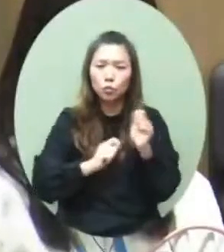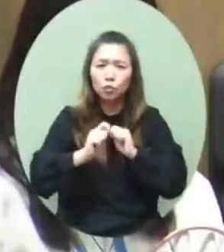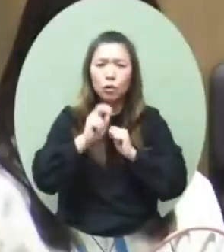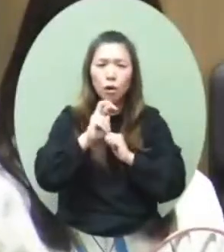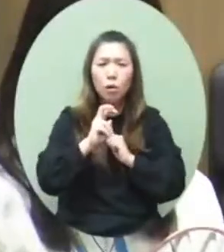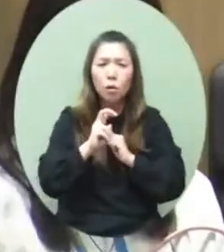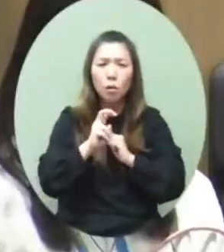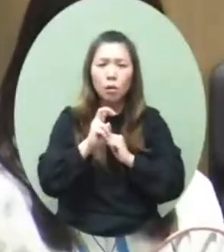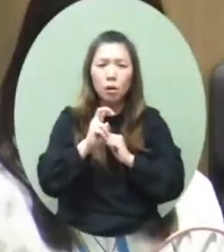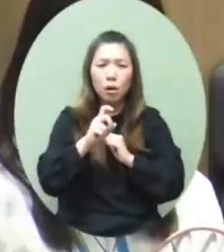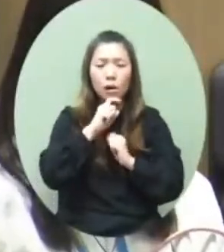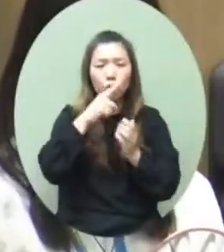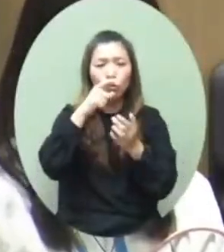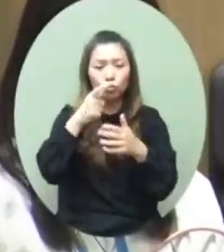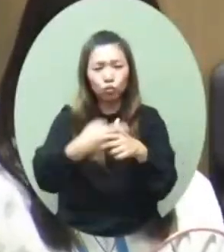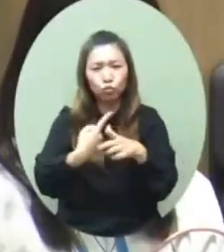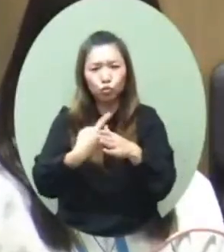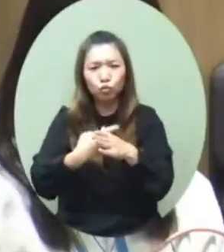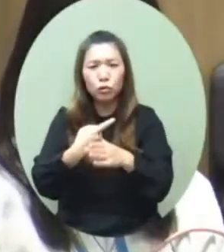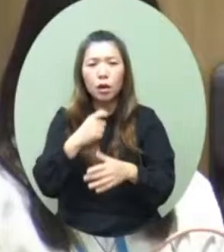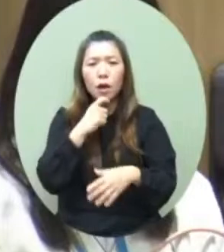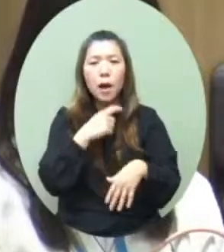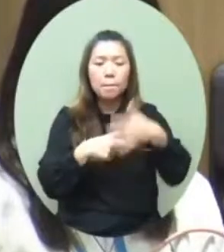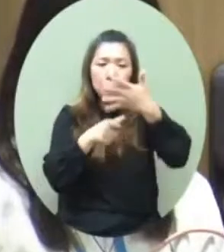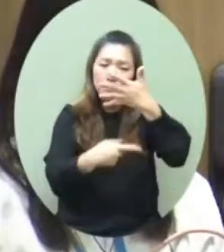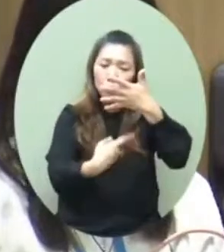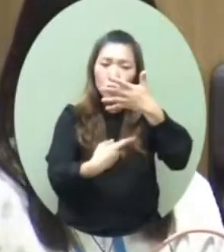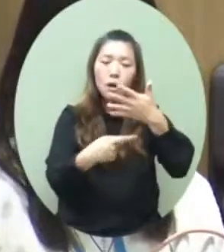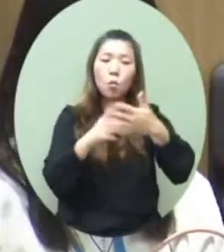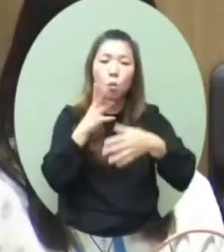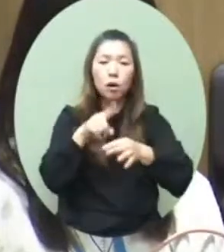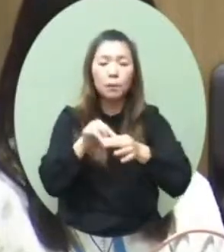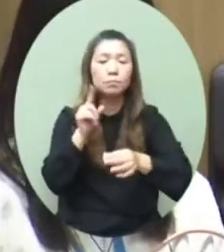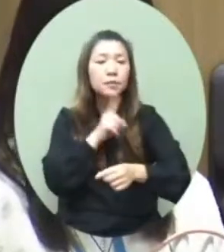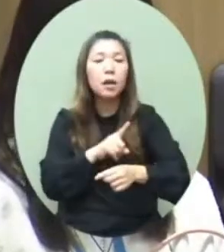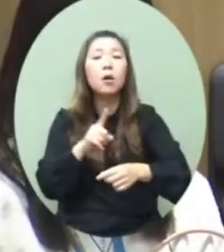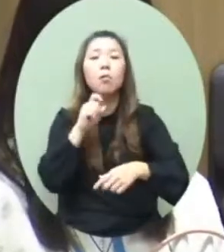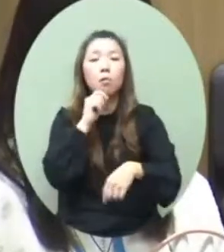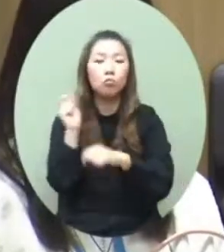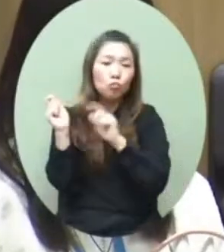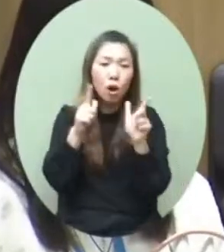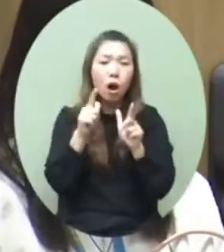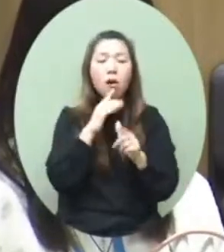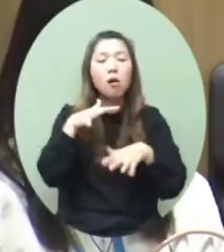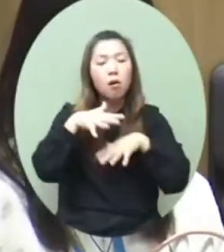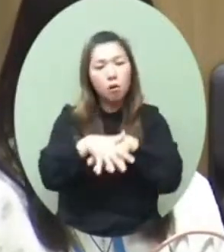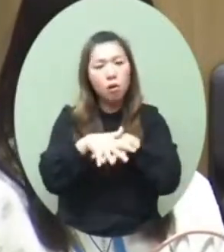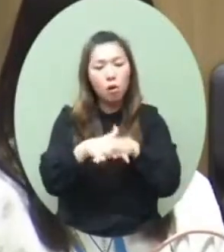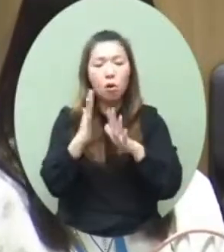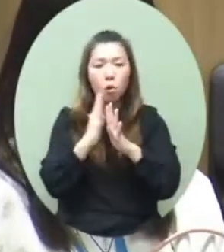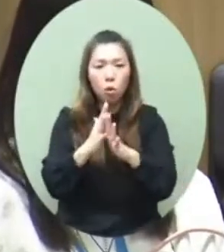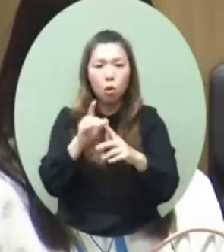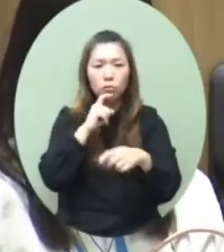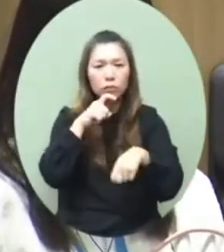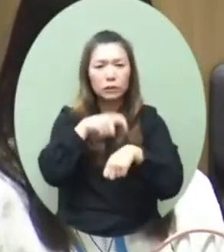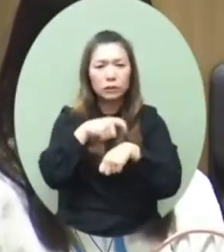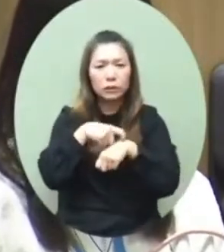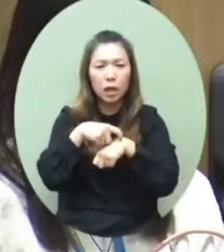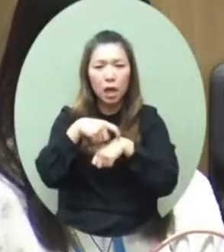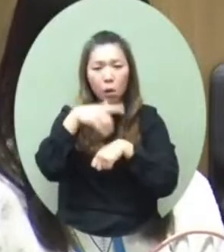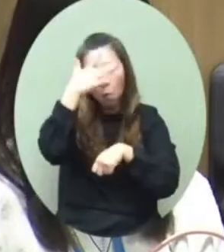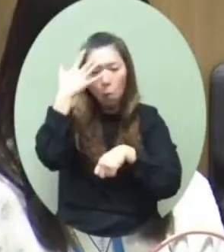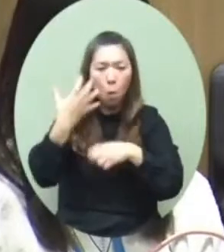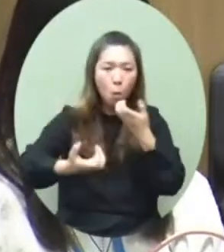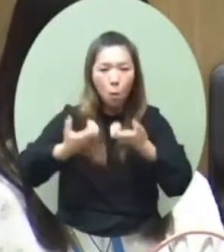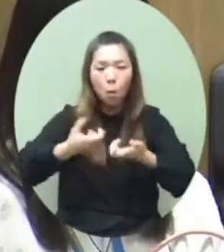Pao. Now, I see you have a series of activities straddling different months,